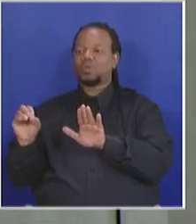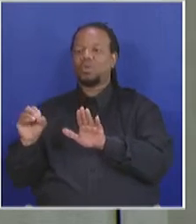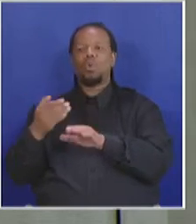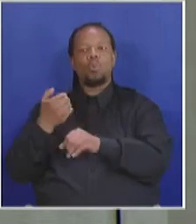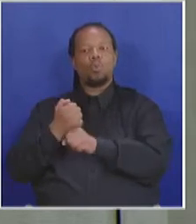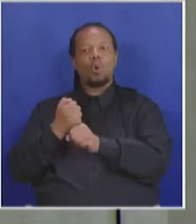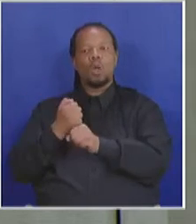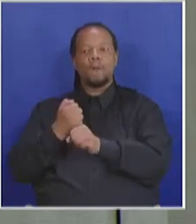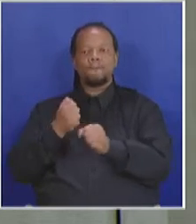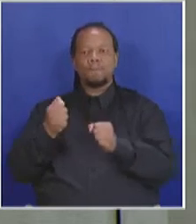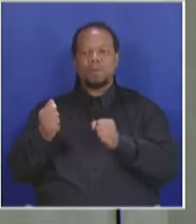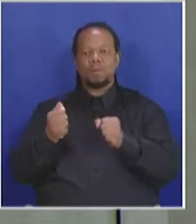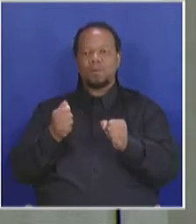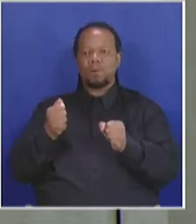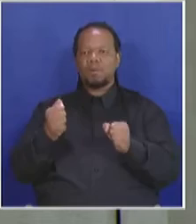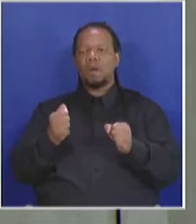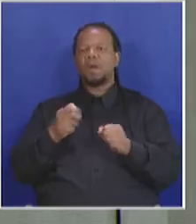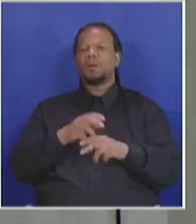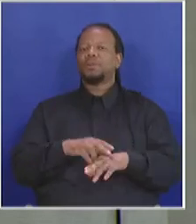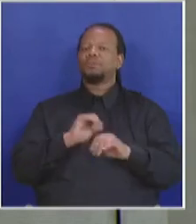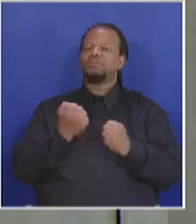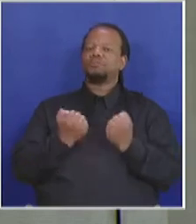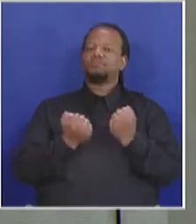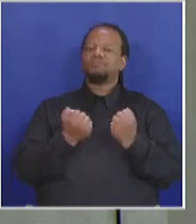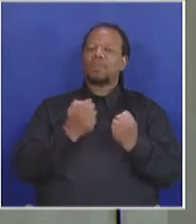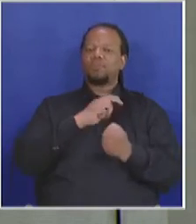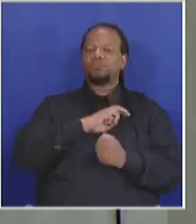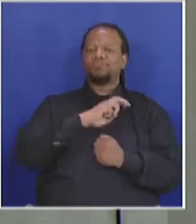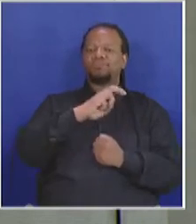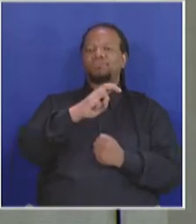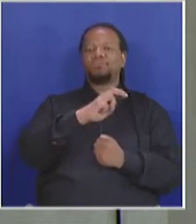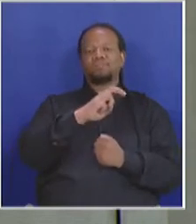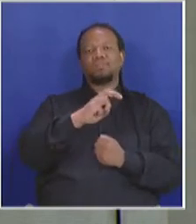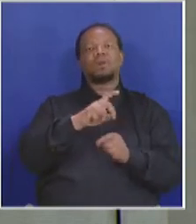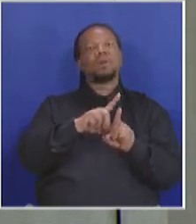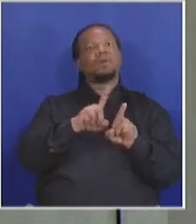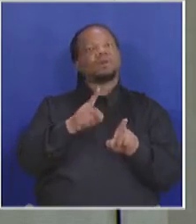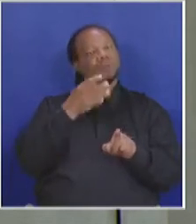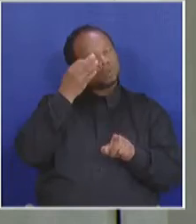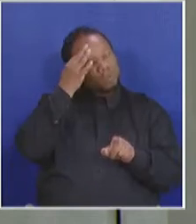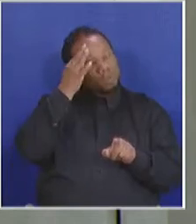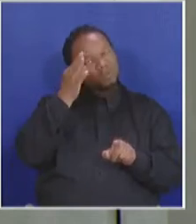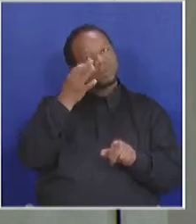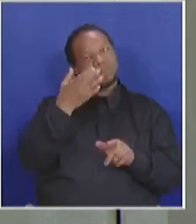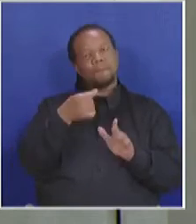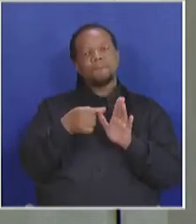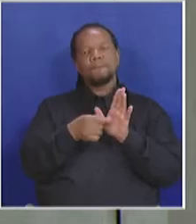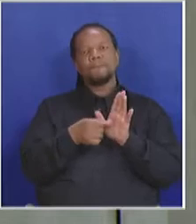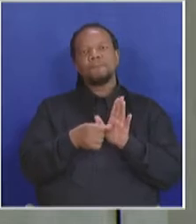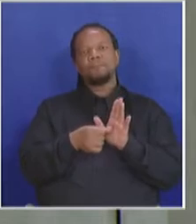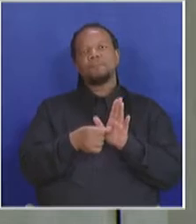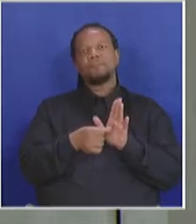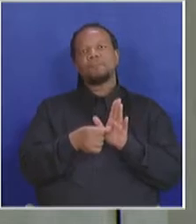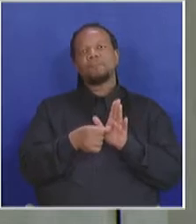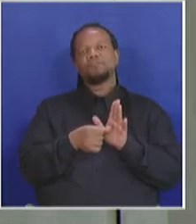the freight industry is far too important to our country for the government to ignore its strategic responsibilities. It